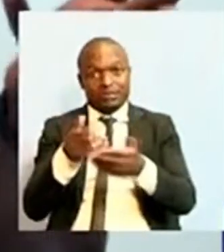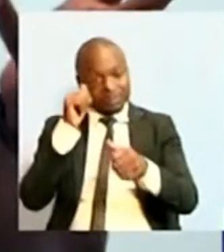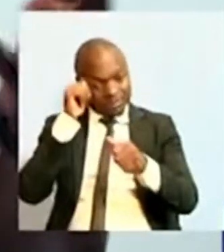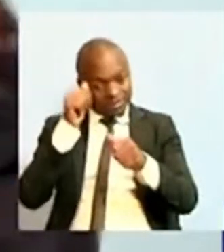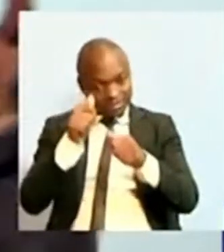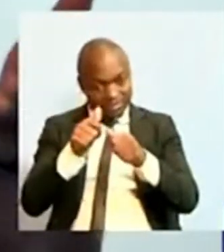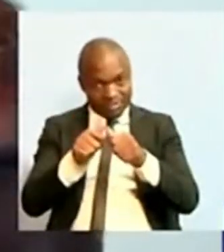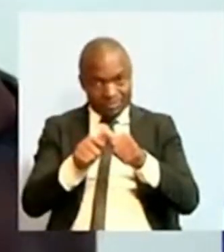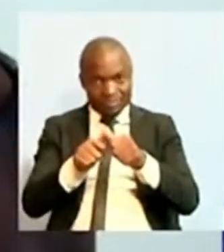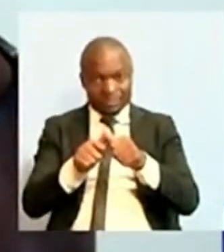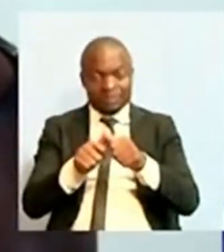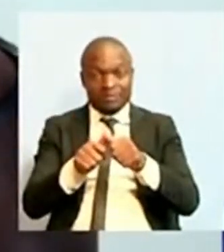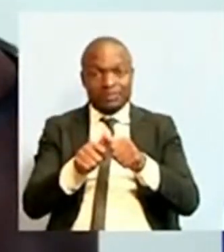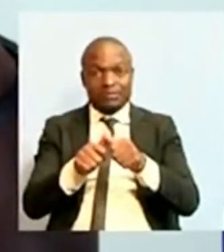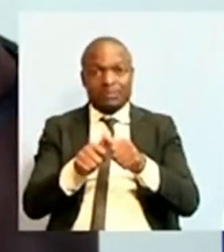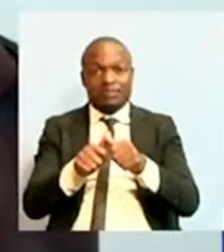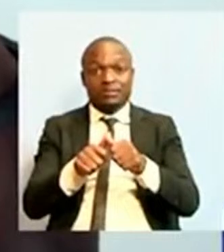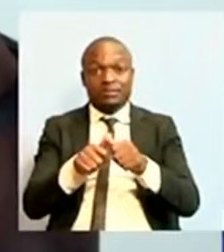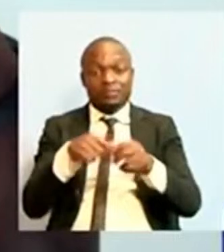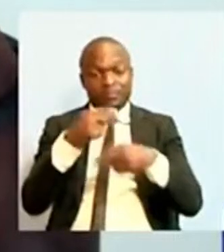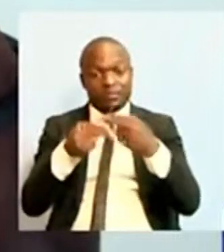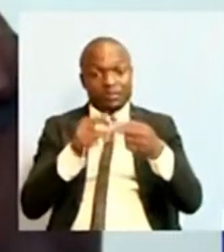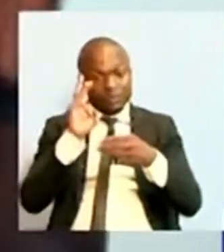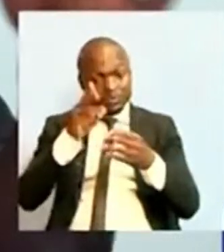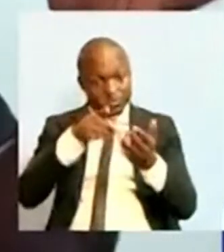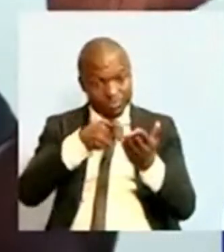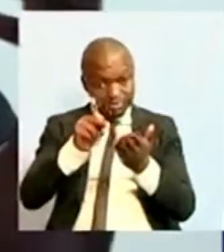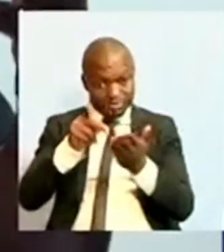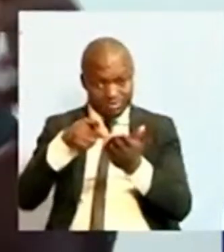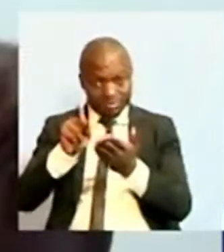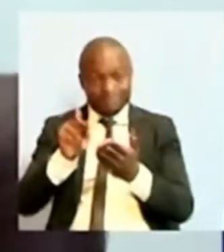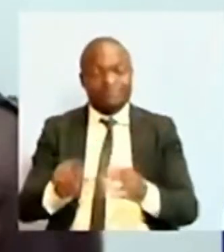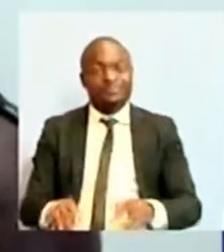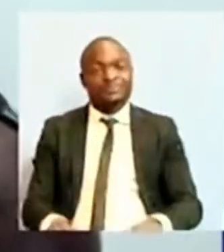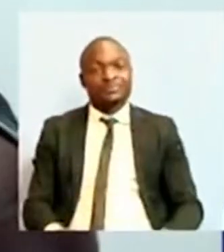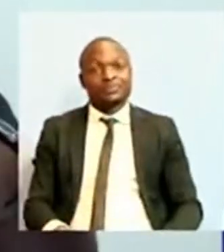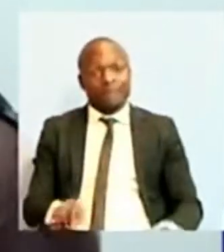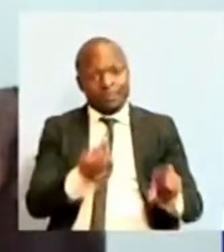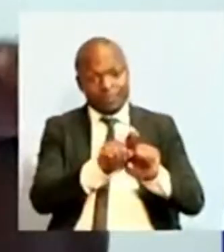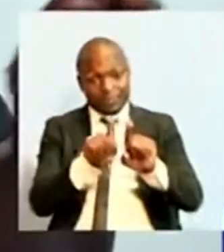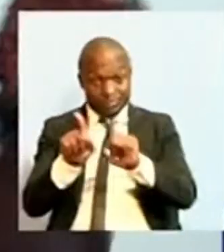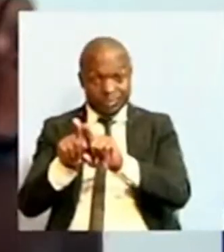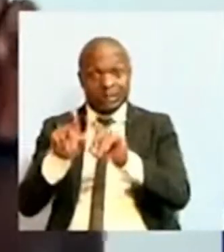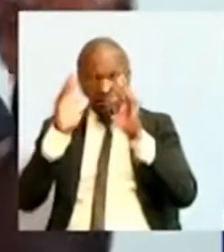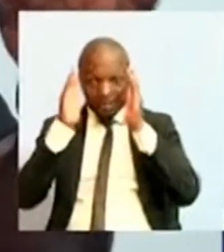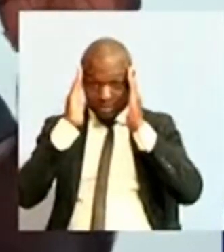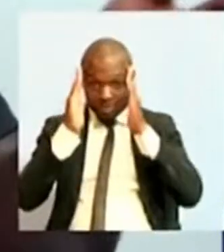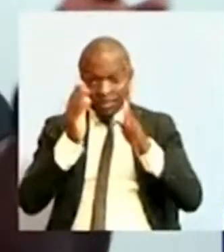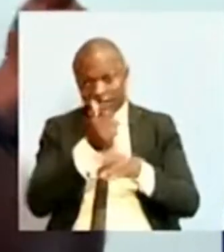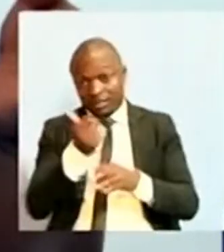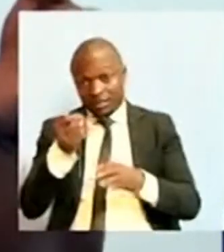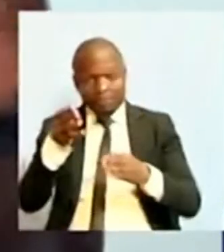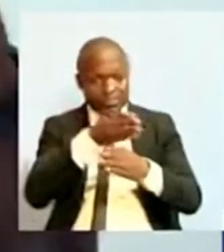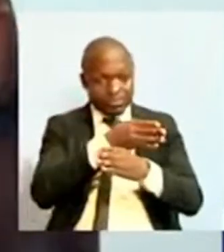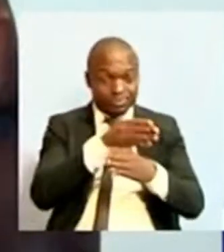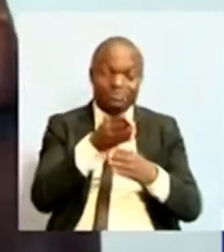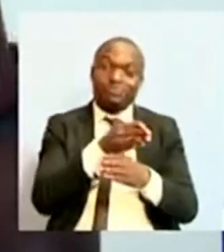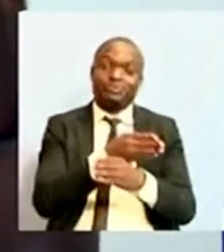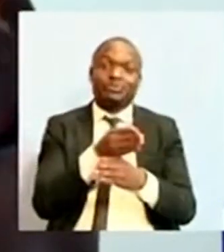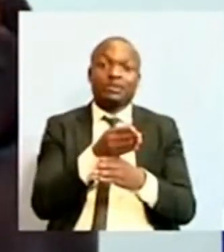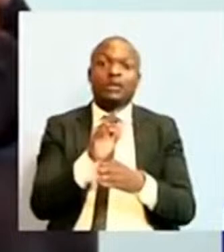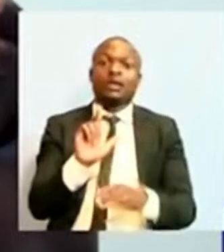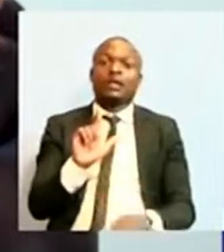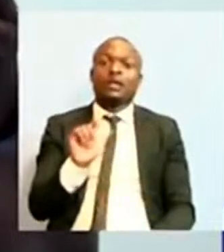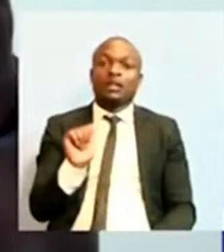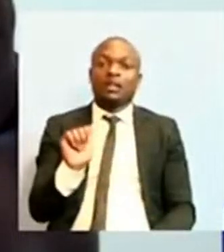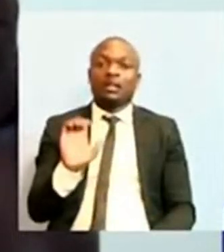and then you'll be able to pay. And also attend to the other dues like LASIF. That is